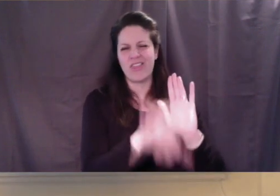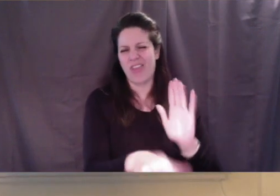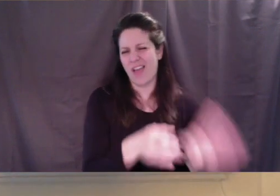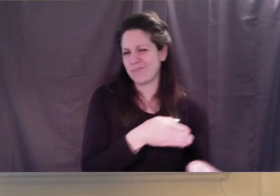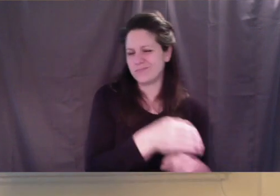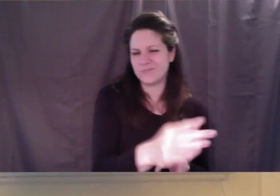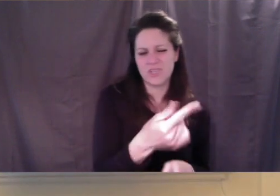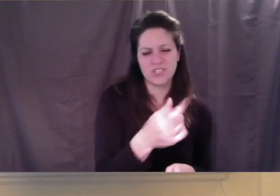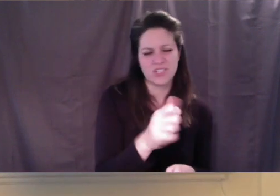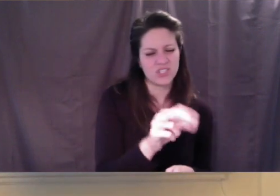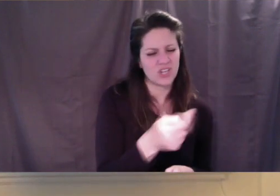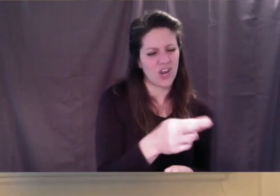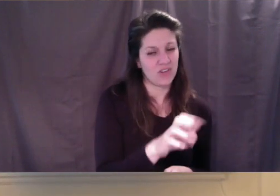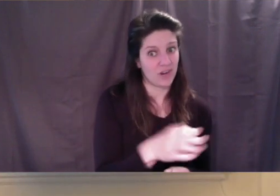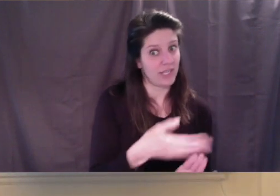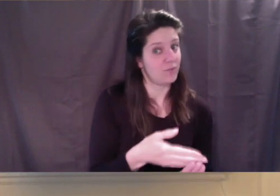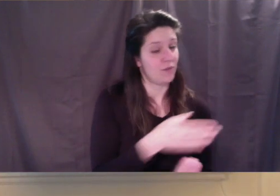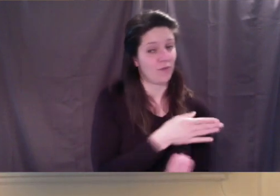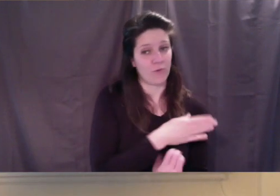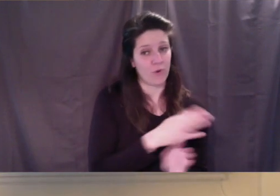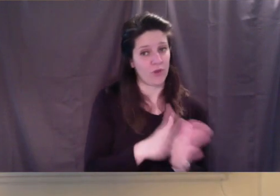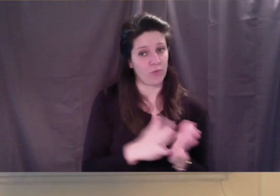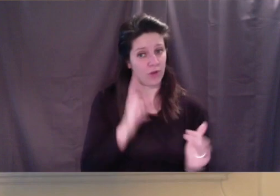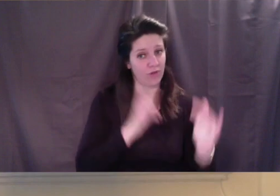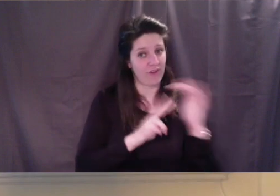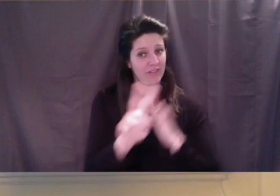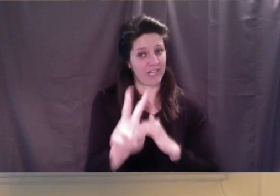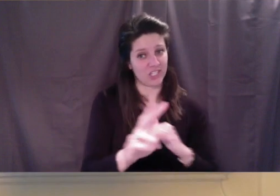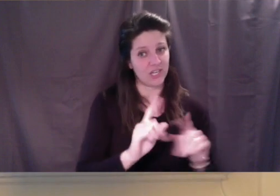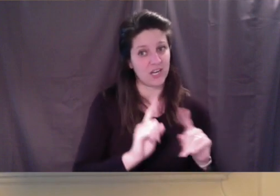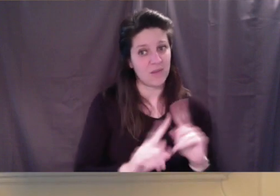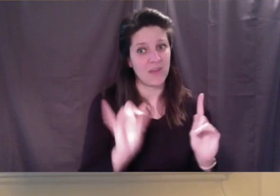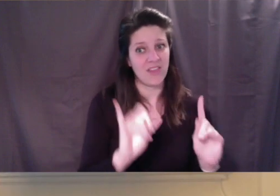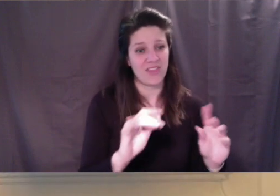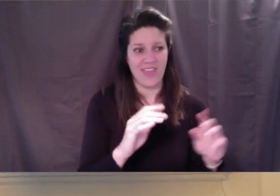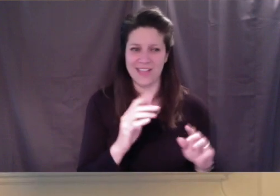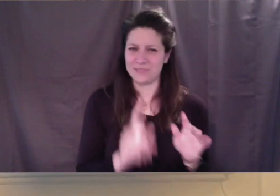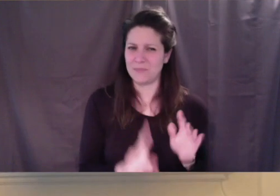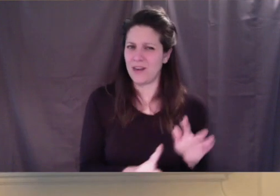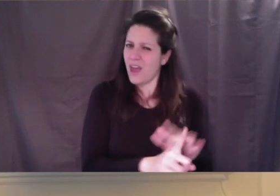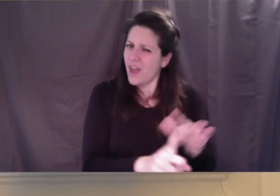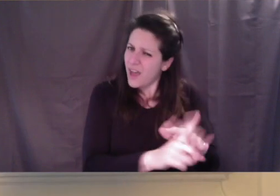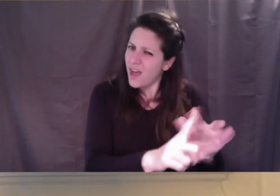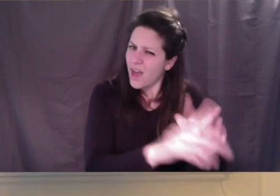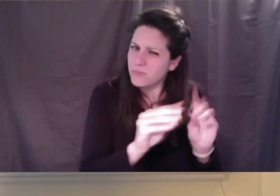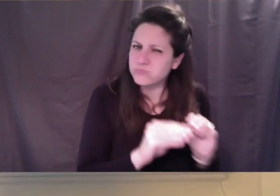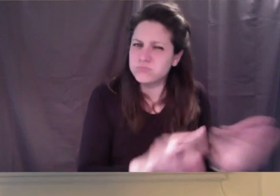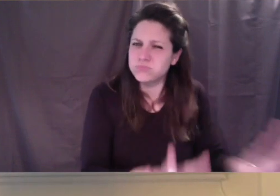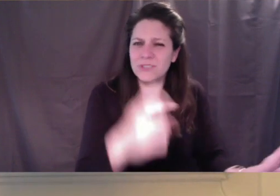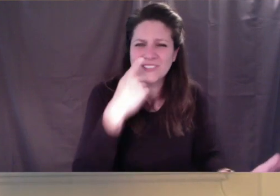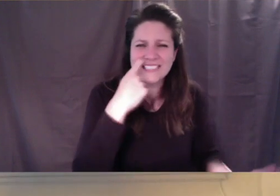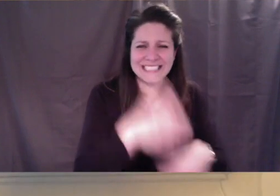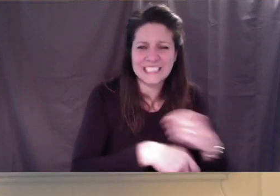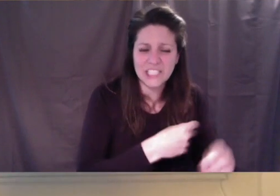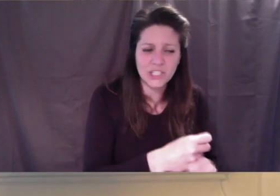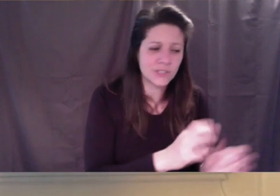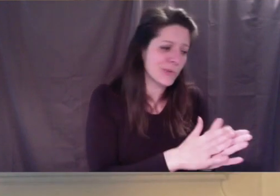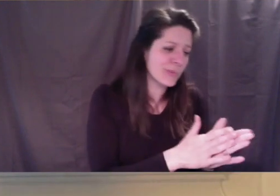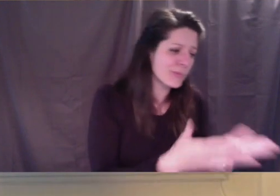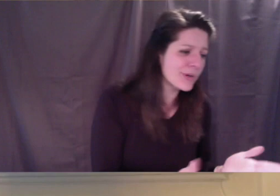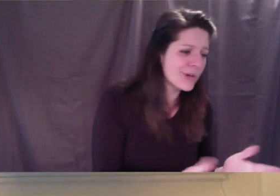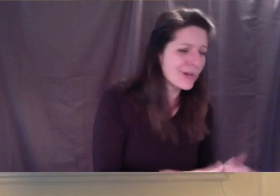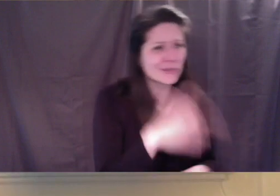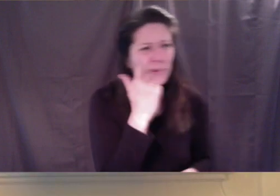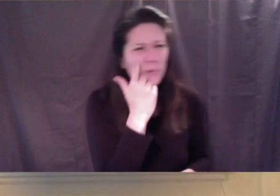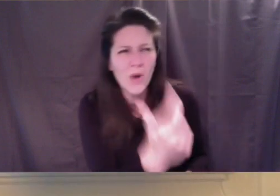genre that's been around since before the book of Revelation, but which has been in ascendancy in recent years in particular. You can see